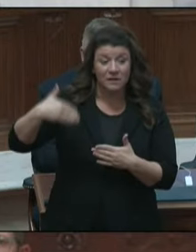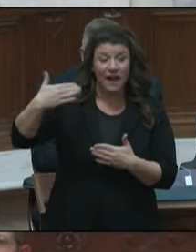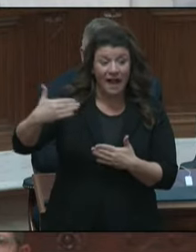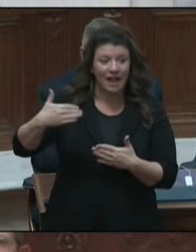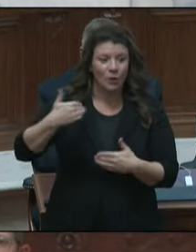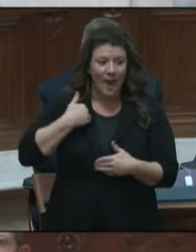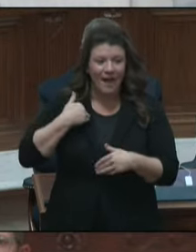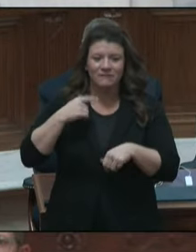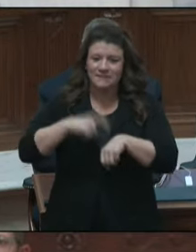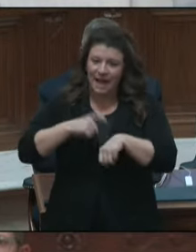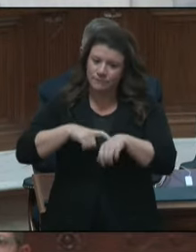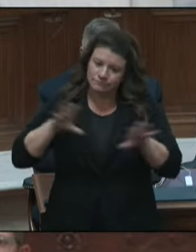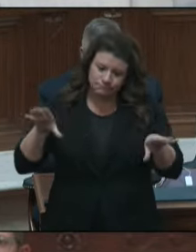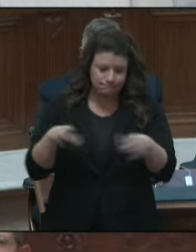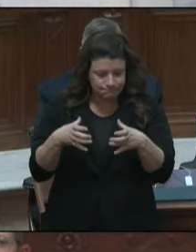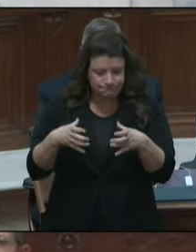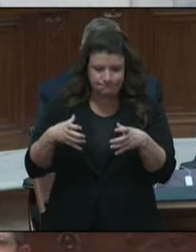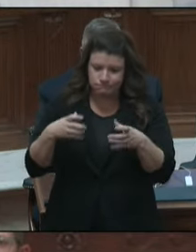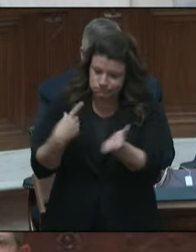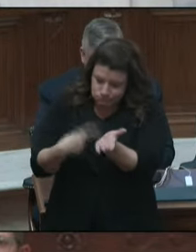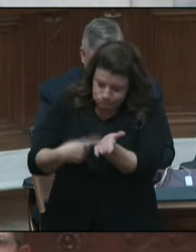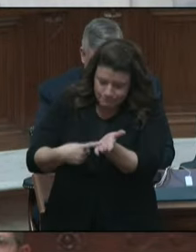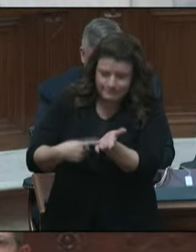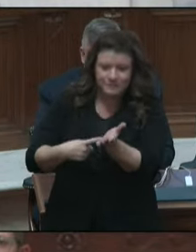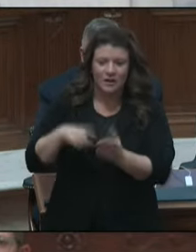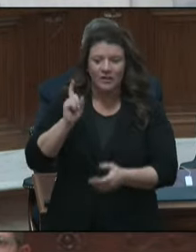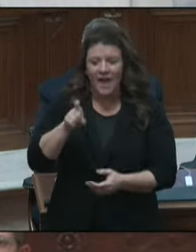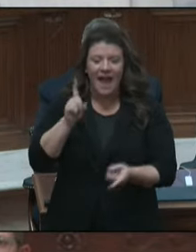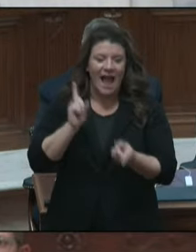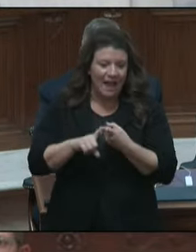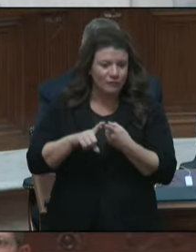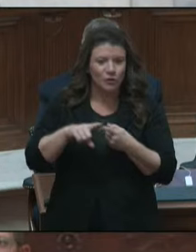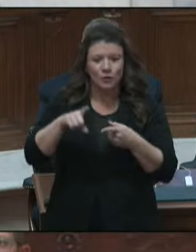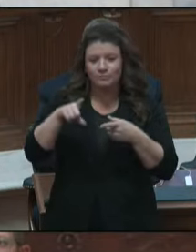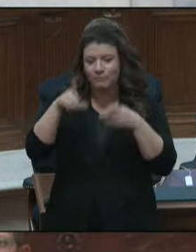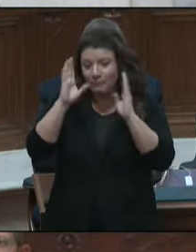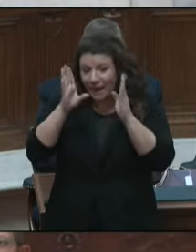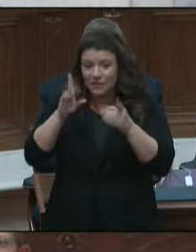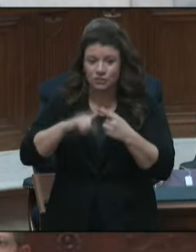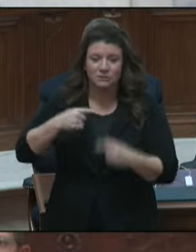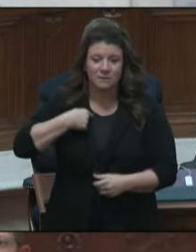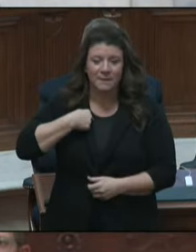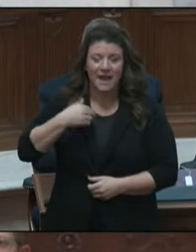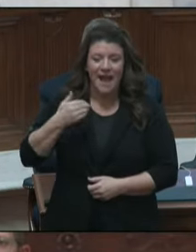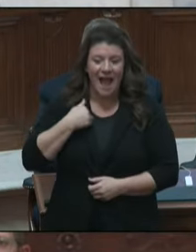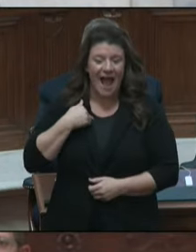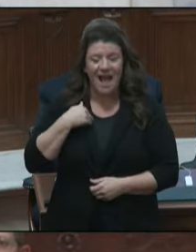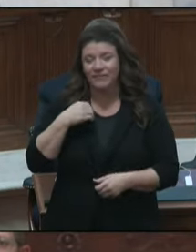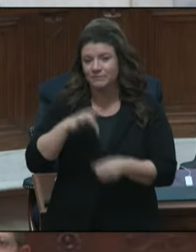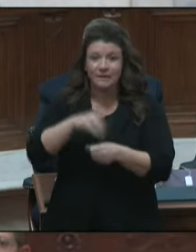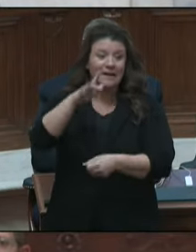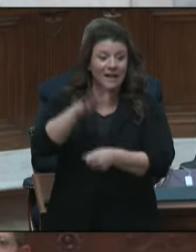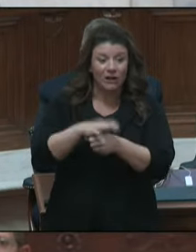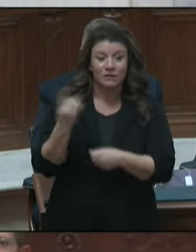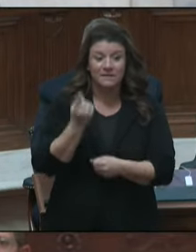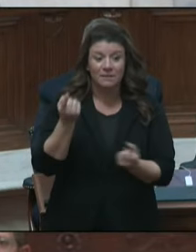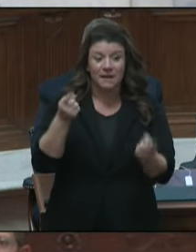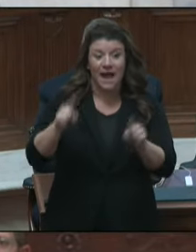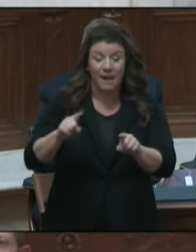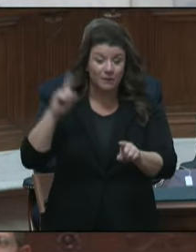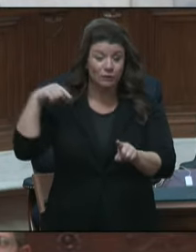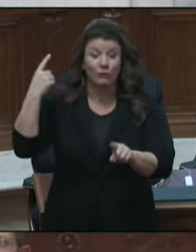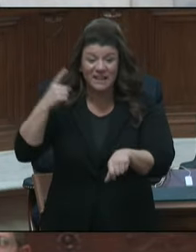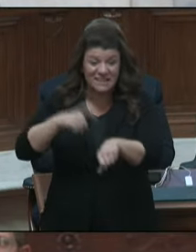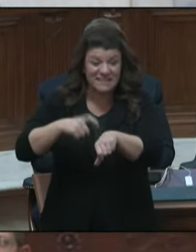to Jesus meeting, or they have to put up with me, you know, when I would have a nut fit or whatever it may be. And